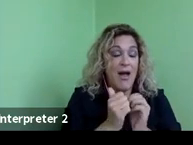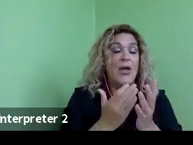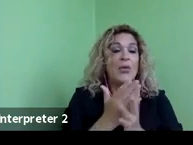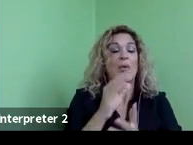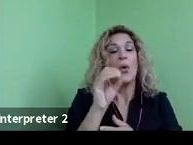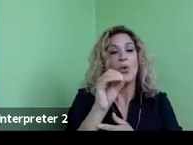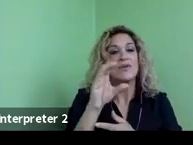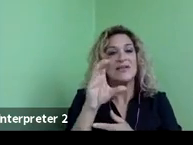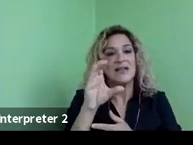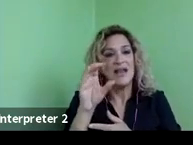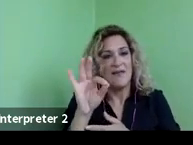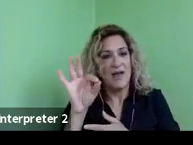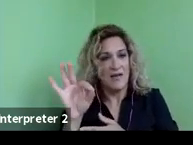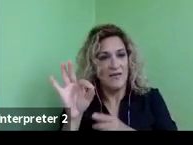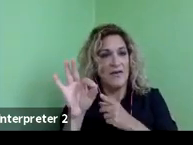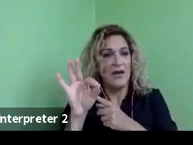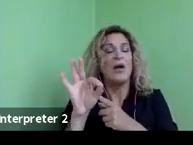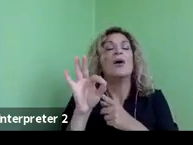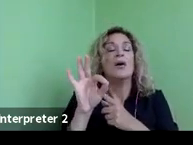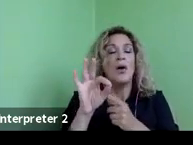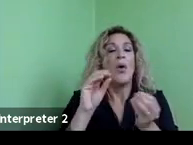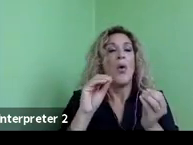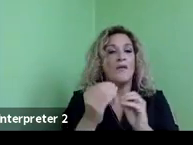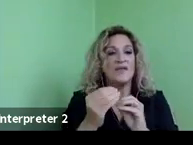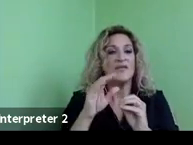OCFS, the Office of Child and Family Services.